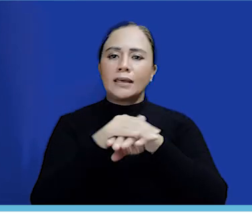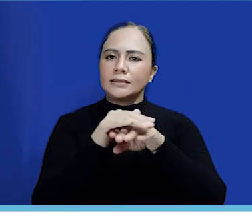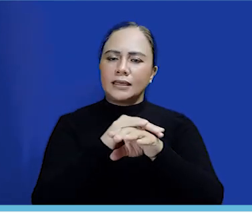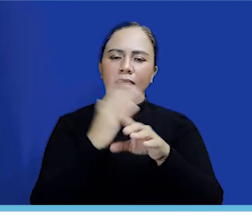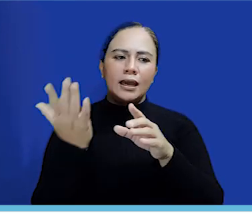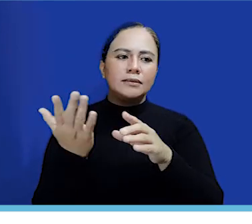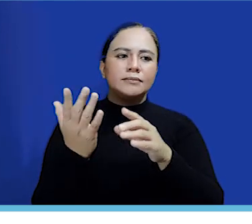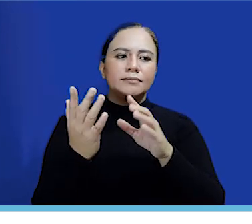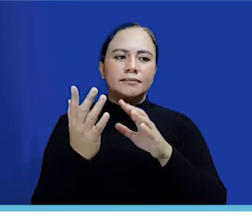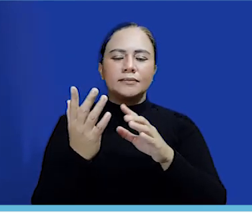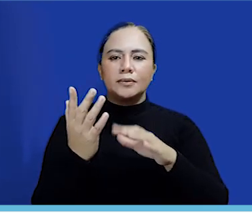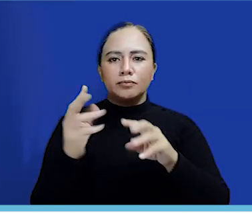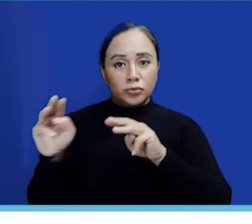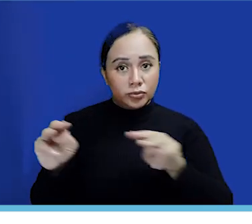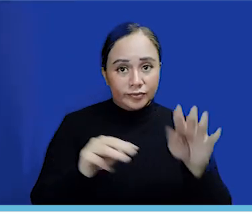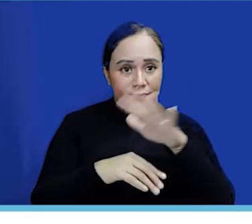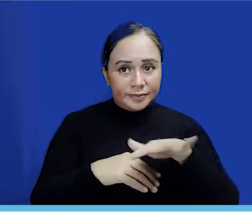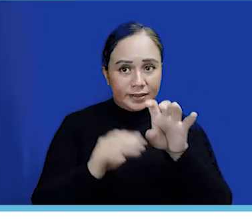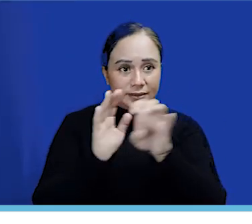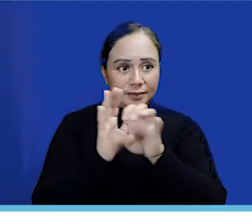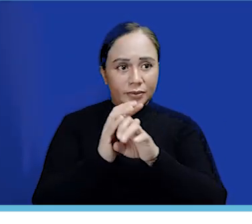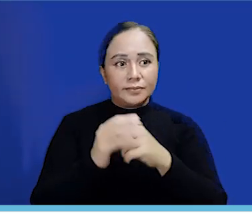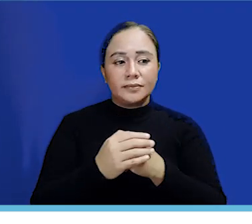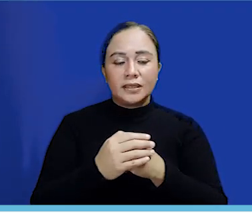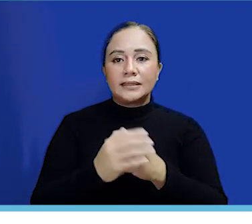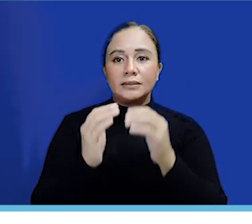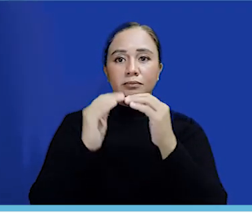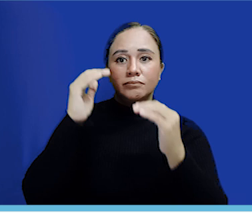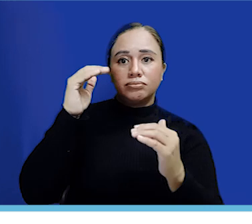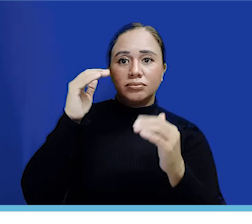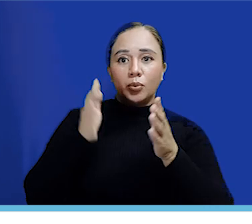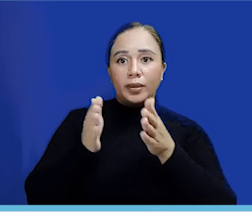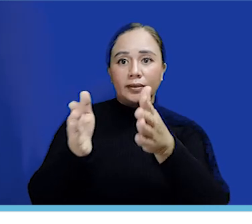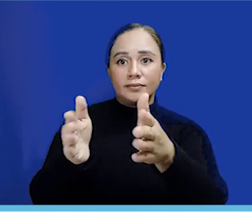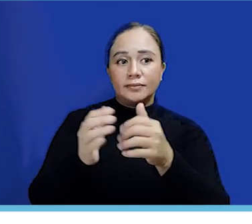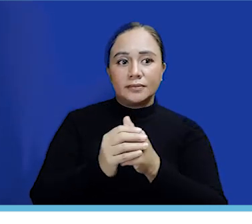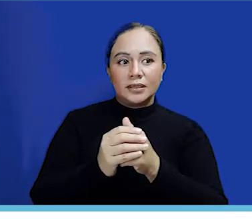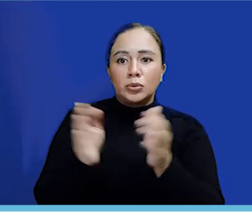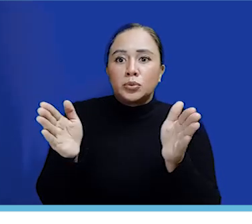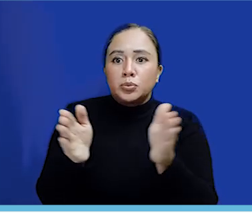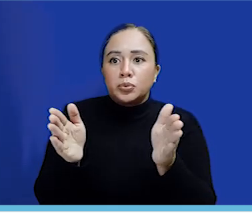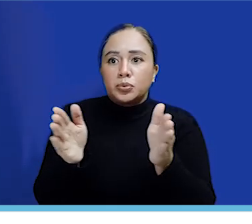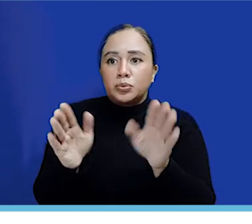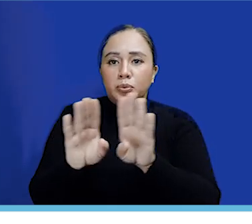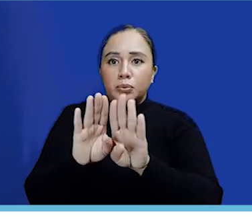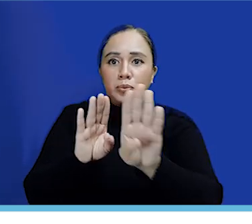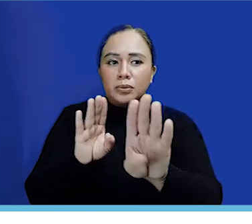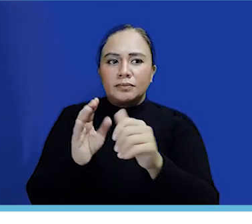from accessing and moving around. Example: uneven paths, narrow